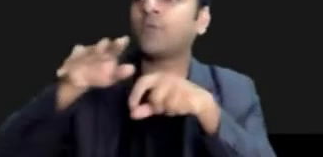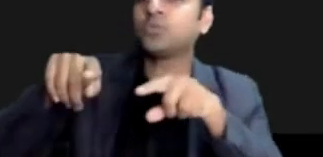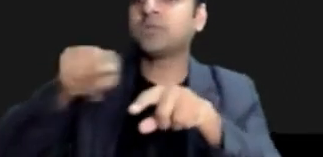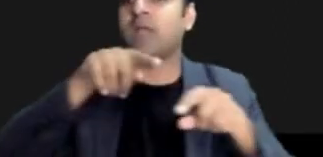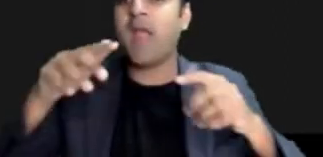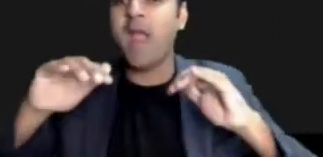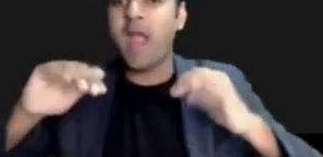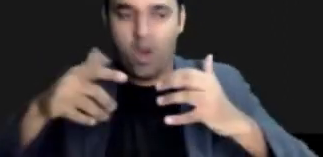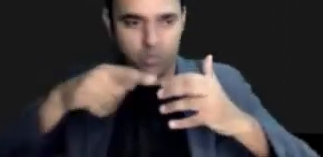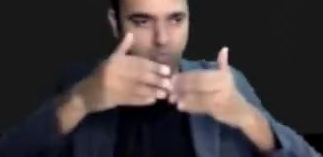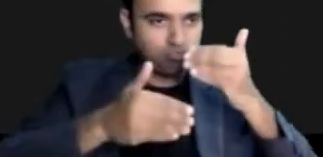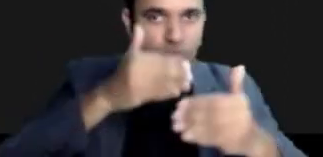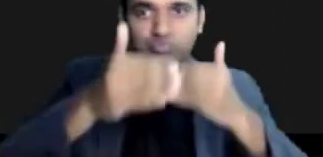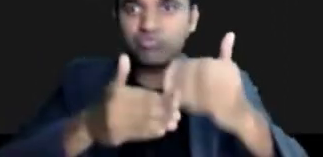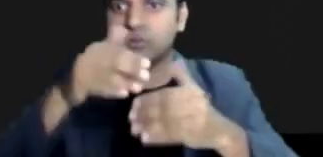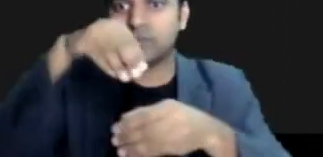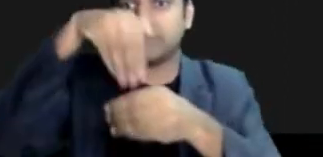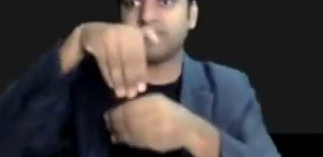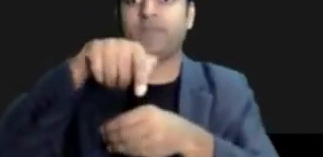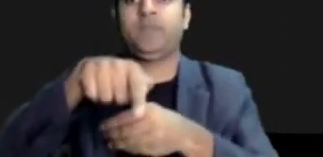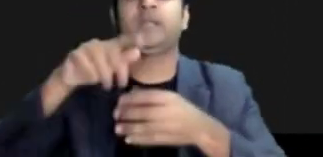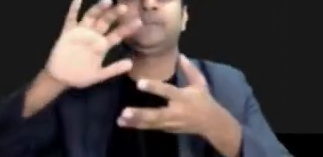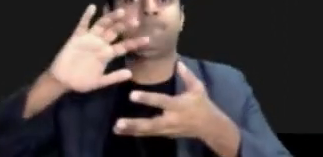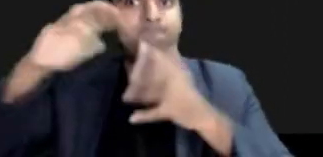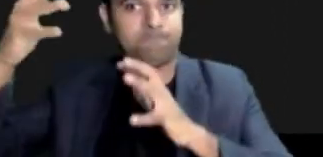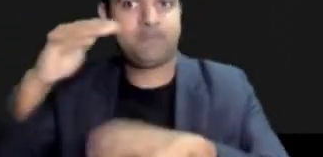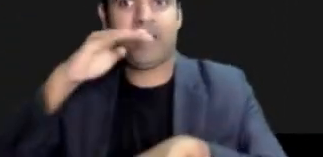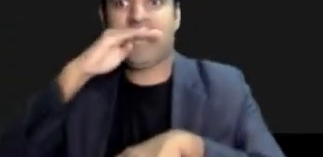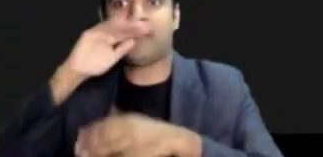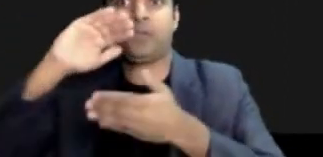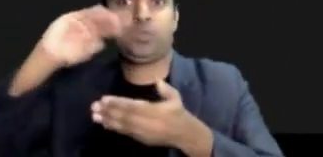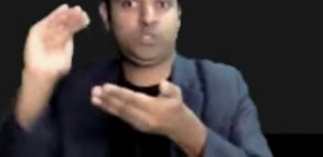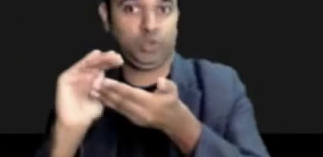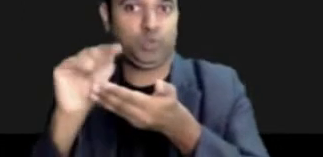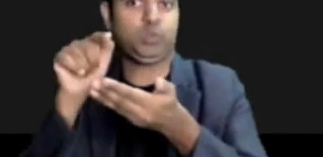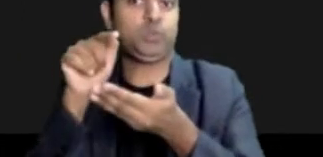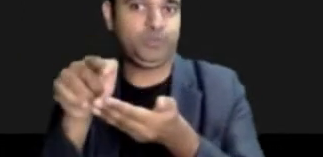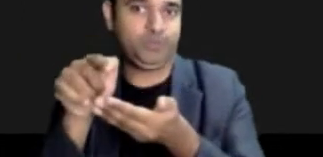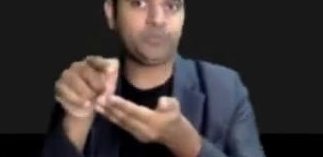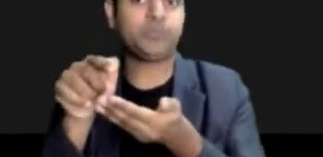the contingency plans, that the contingency plans should have an input of persons with disabilities